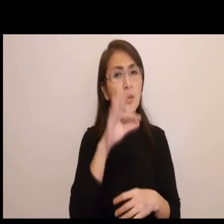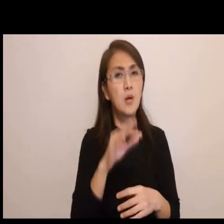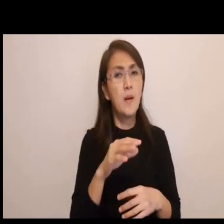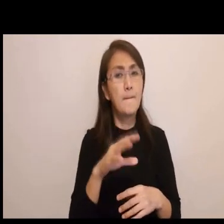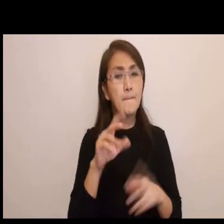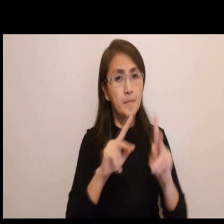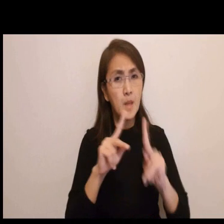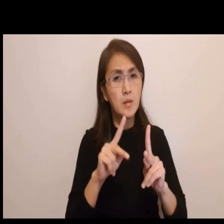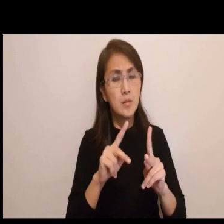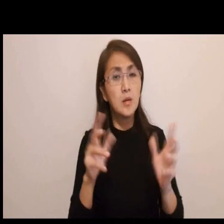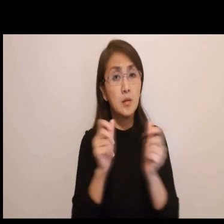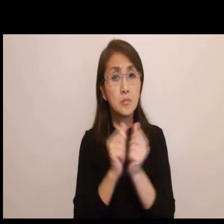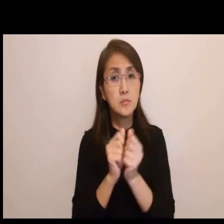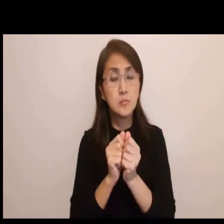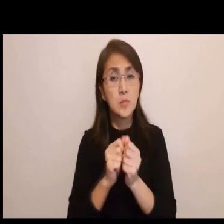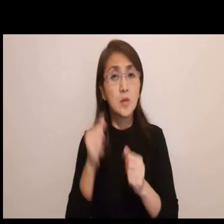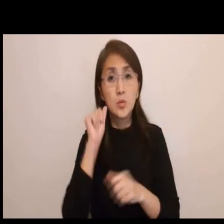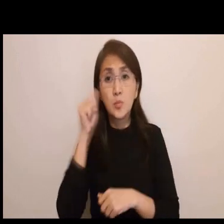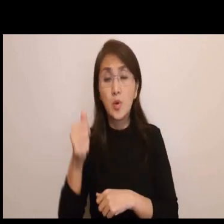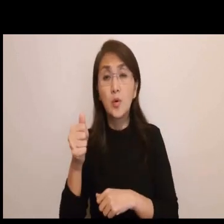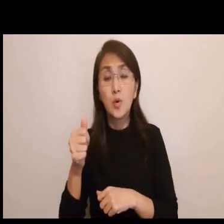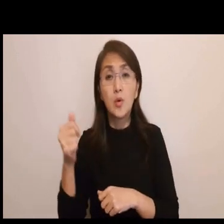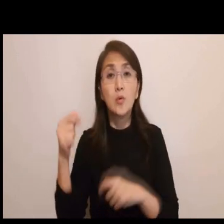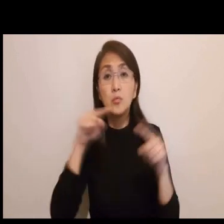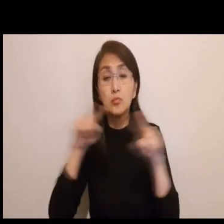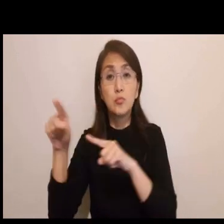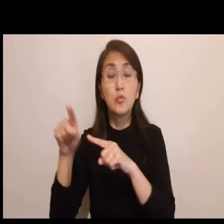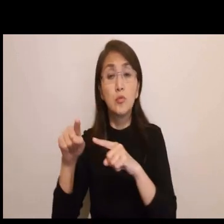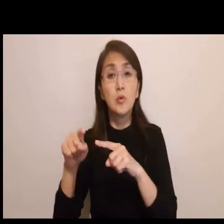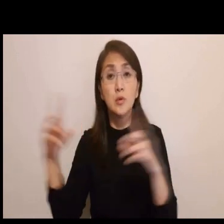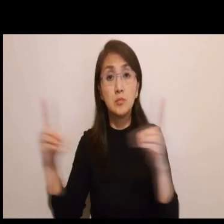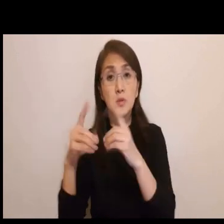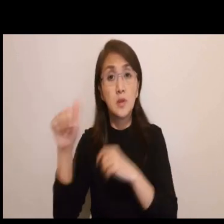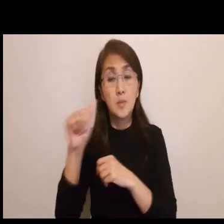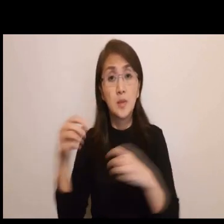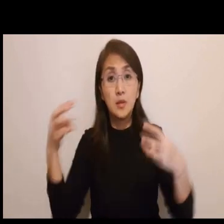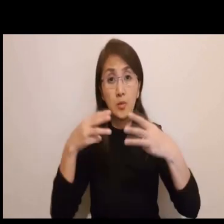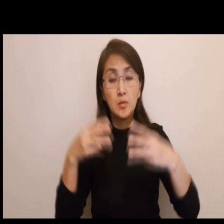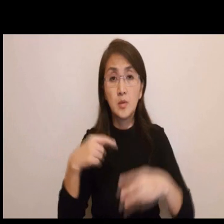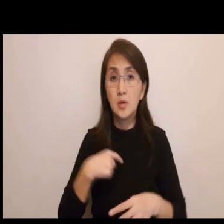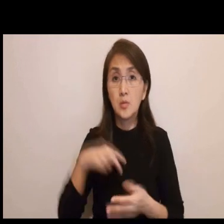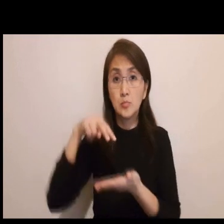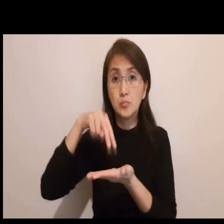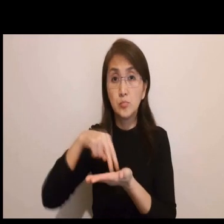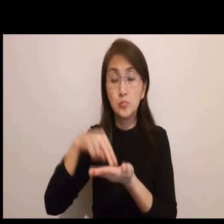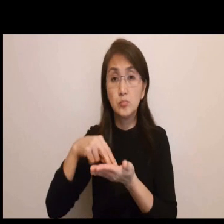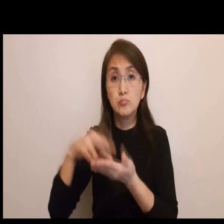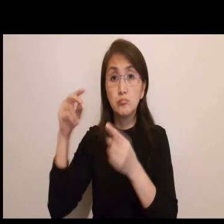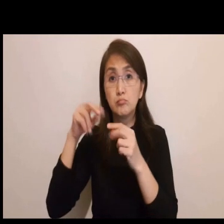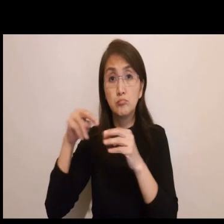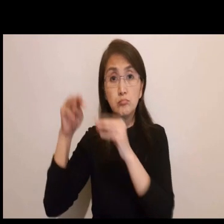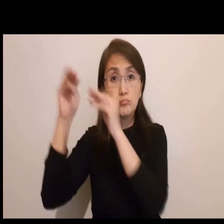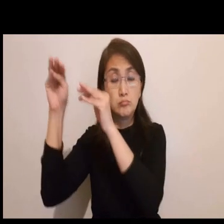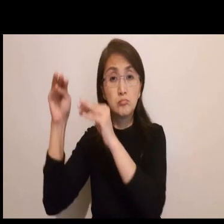to Joshua, "Pick out certain men, and tomorrow, go out and engage Amalek in battle. I will